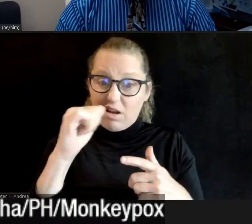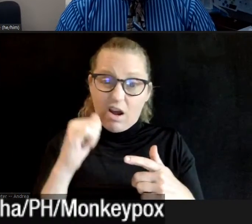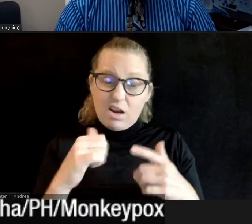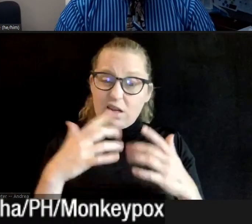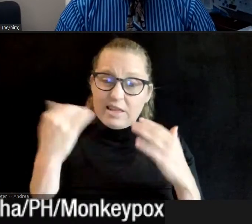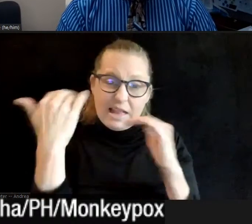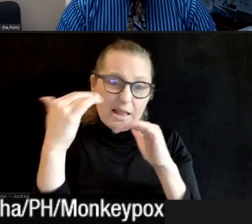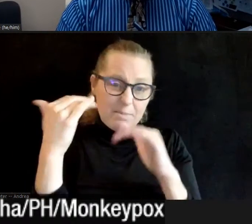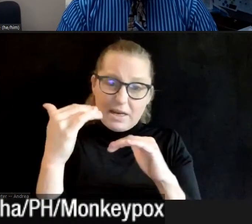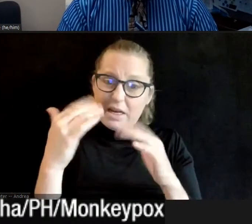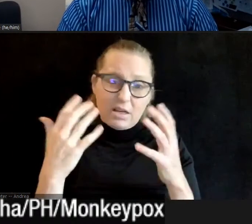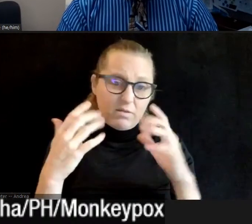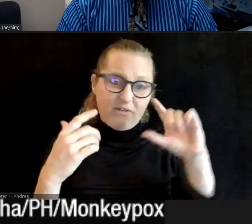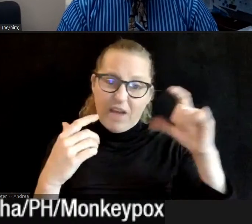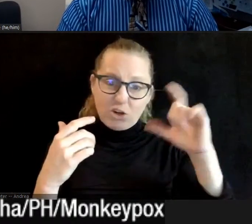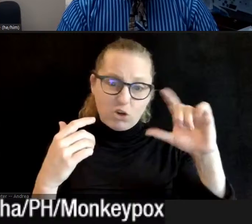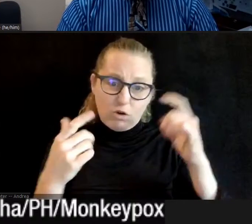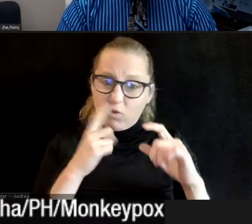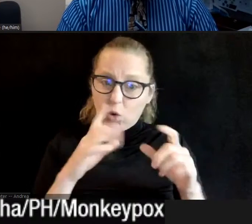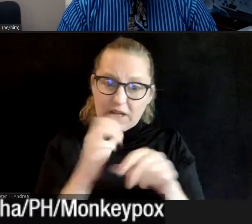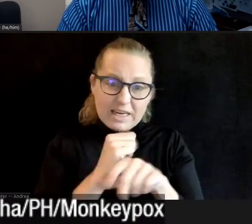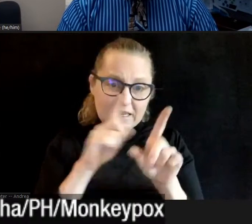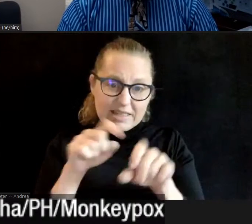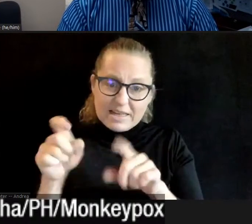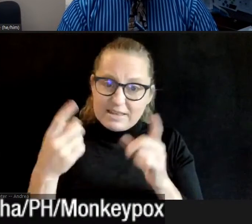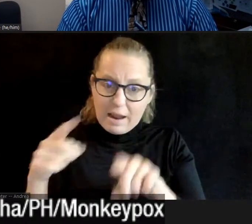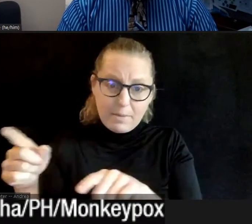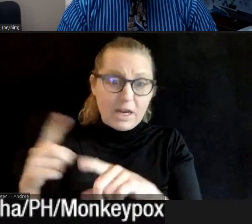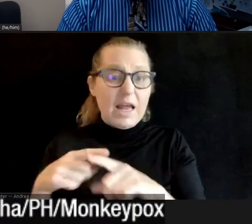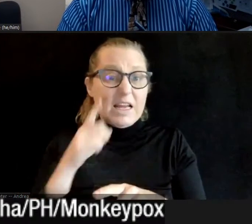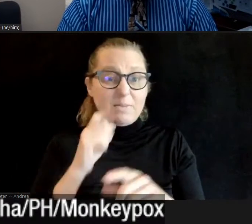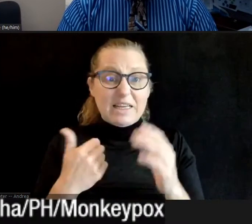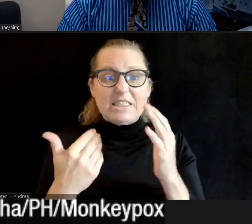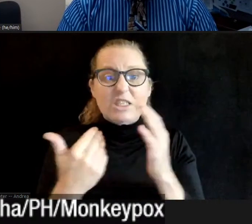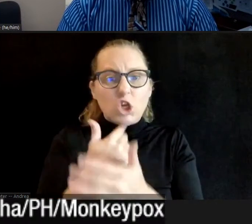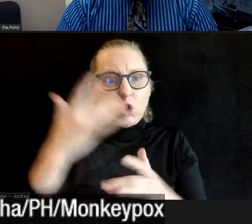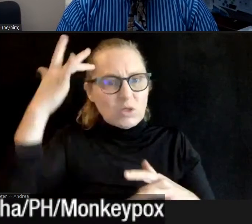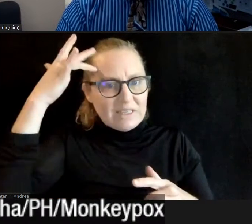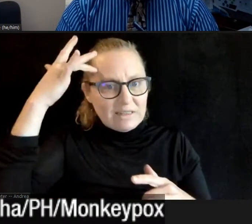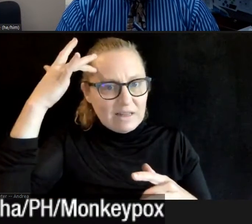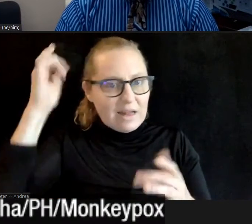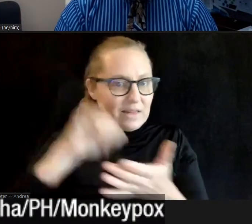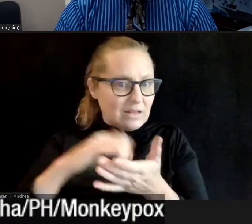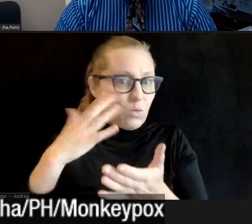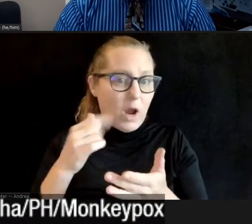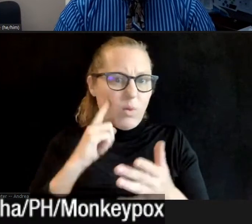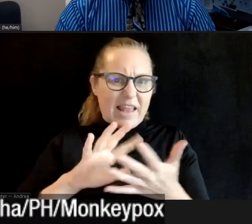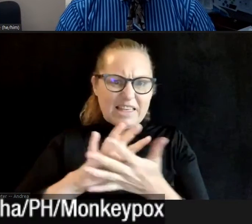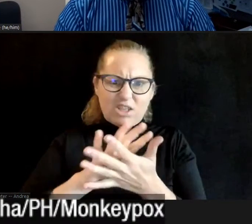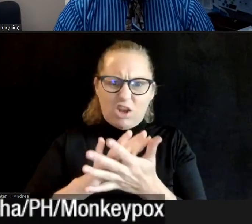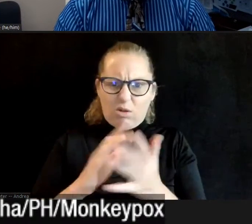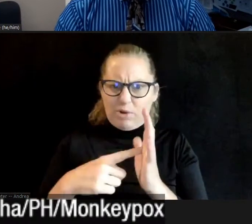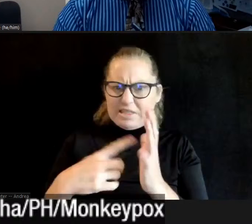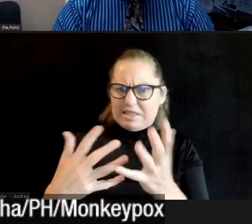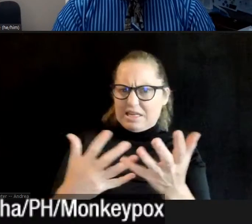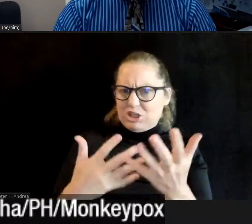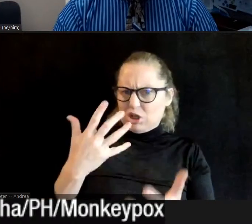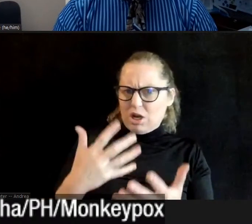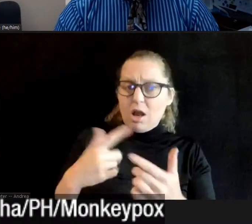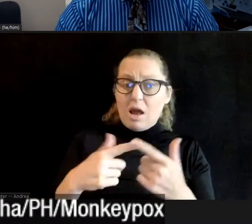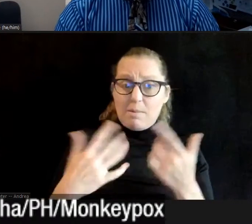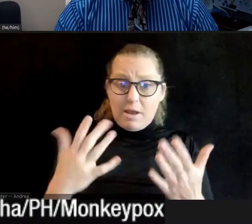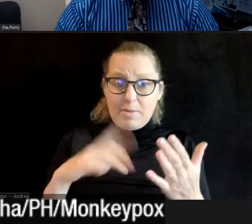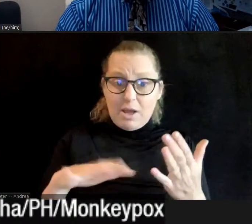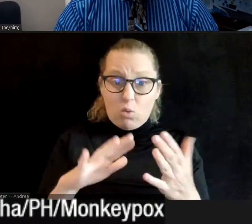limiting factor in getting tests done. It's the fact that this is a new disease, often with a subtle presentation, maybe around